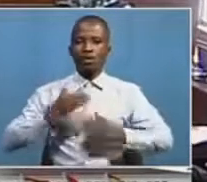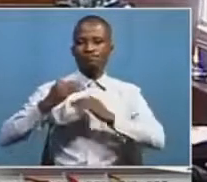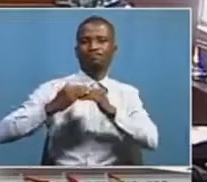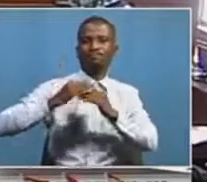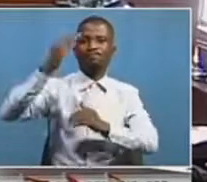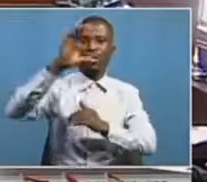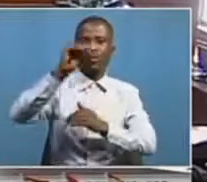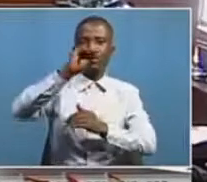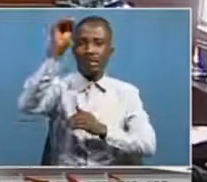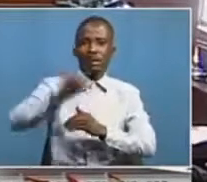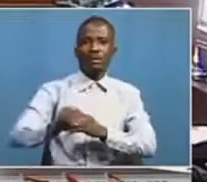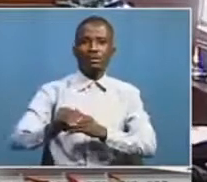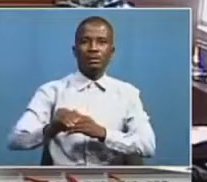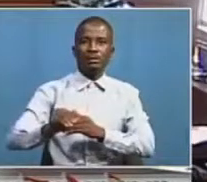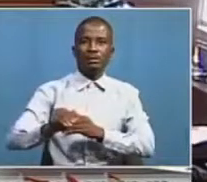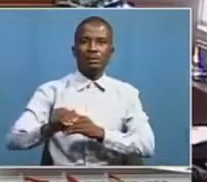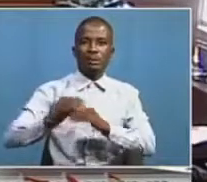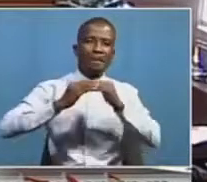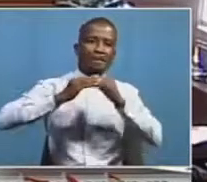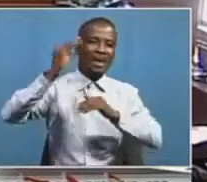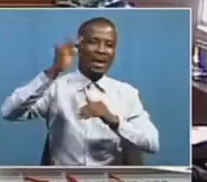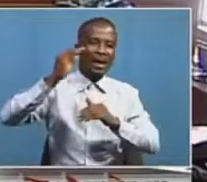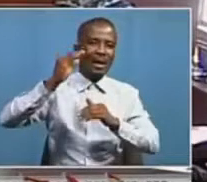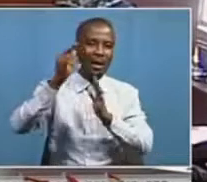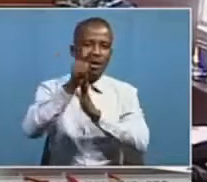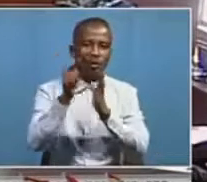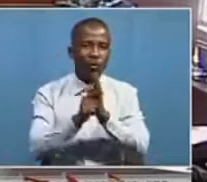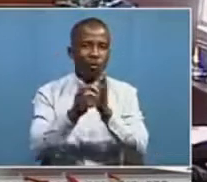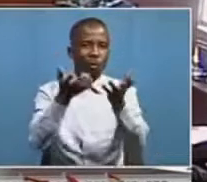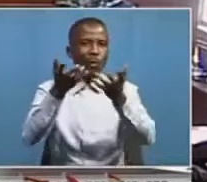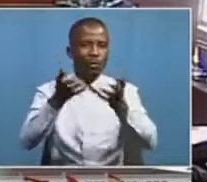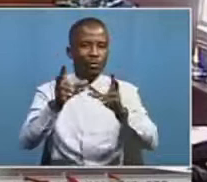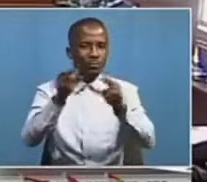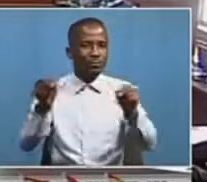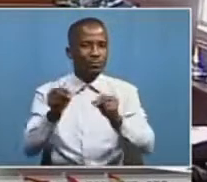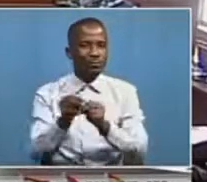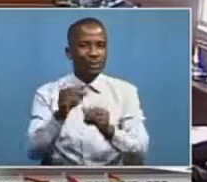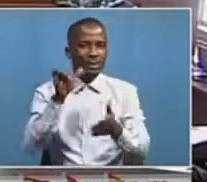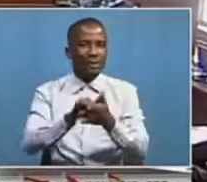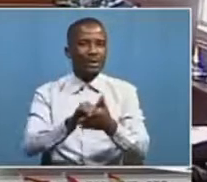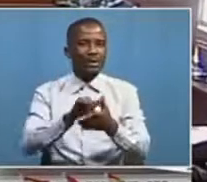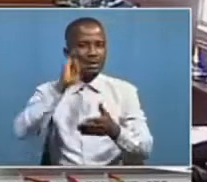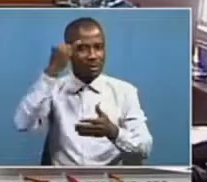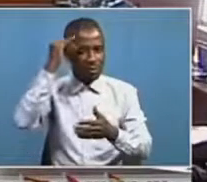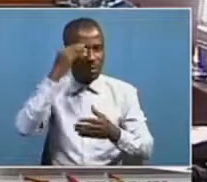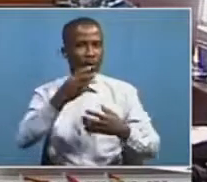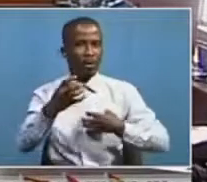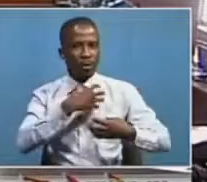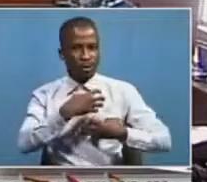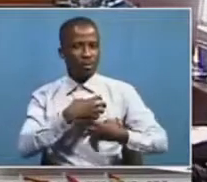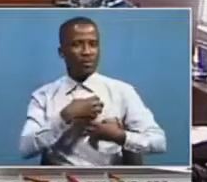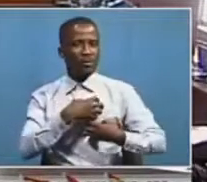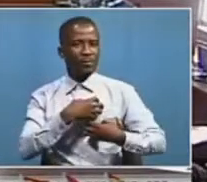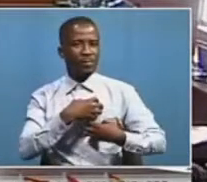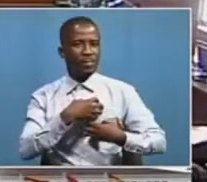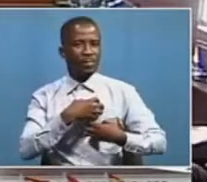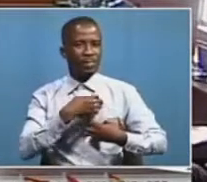the requirement of Article 63, Clause 3 of the 1992 Constitution to be declared